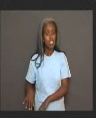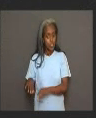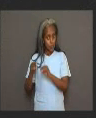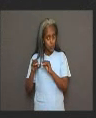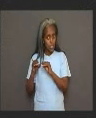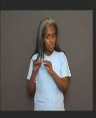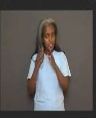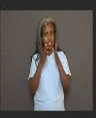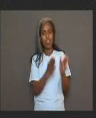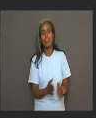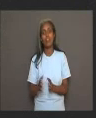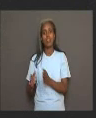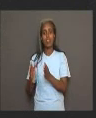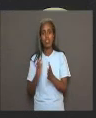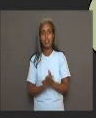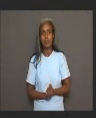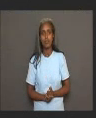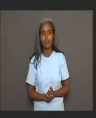Students, let's get ready.